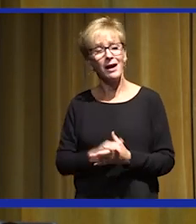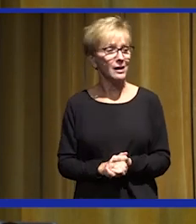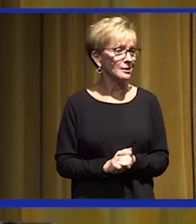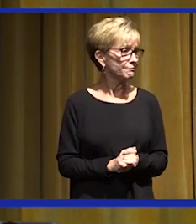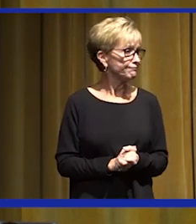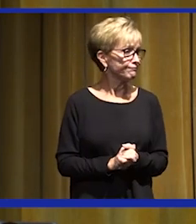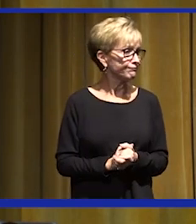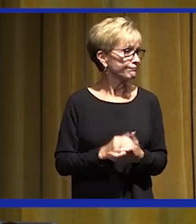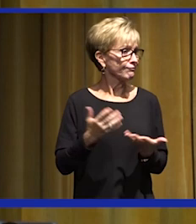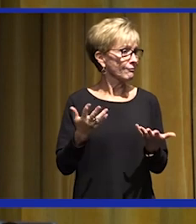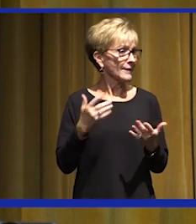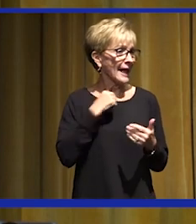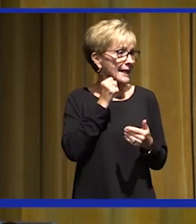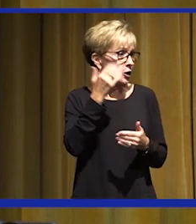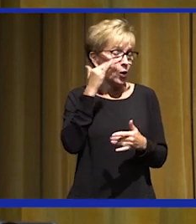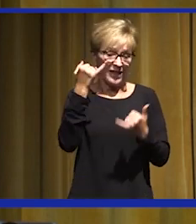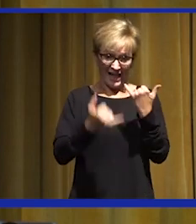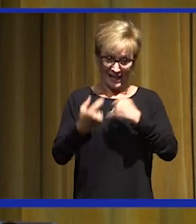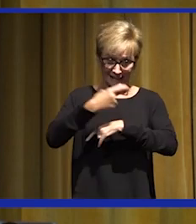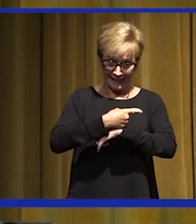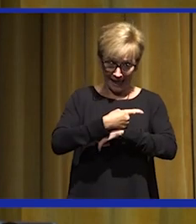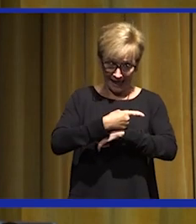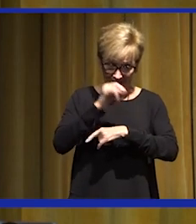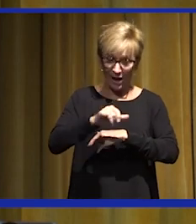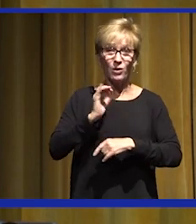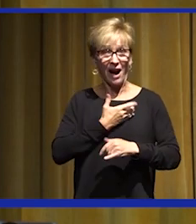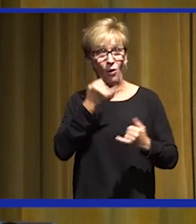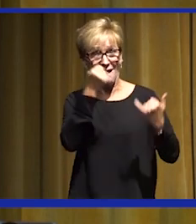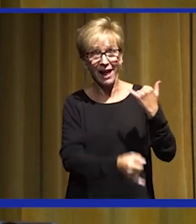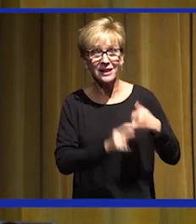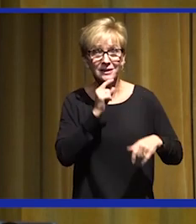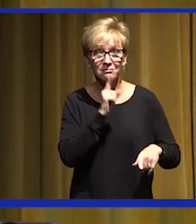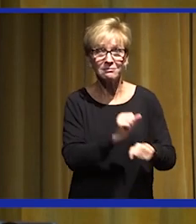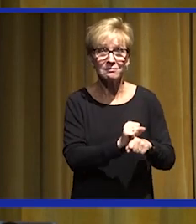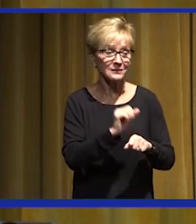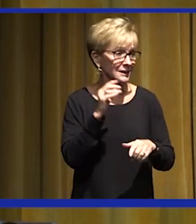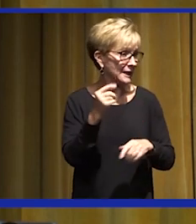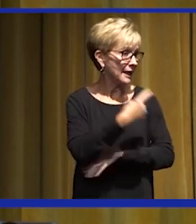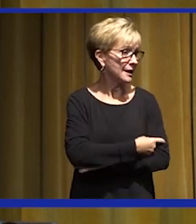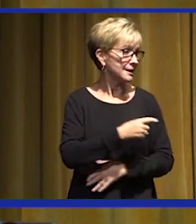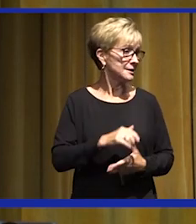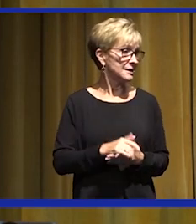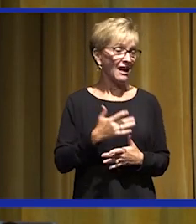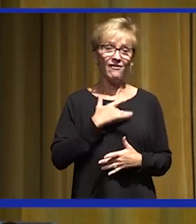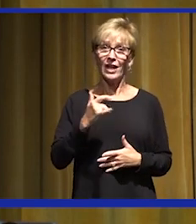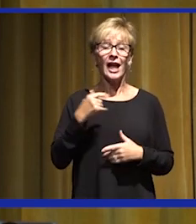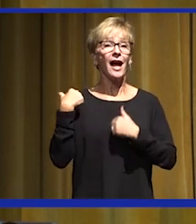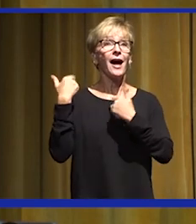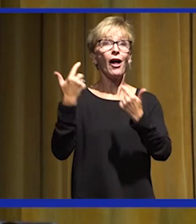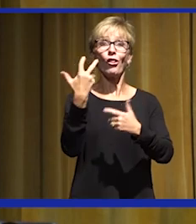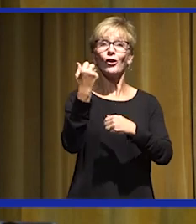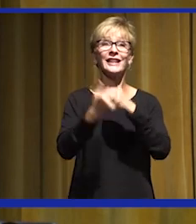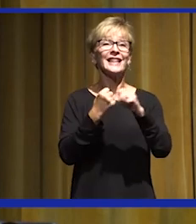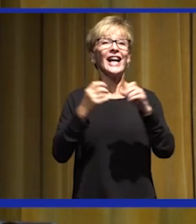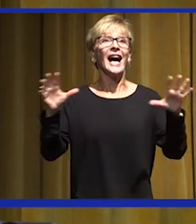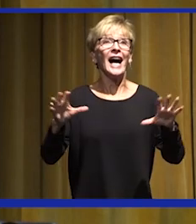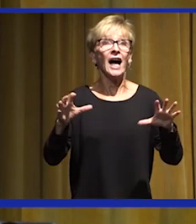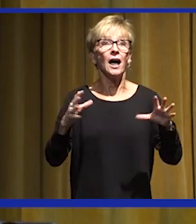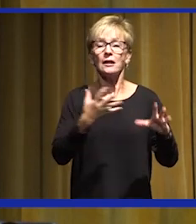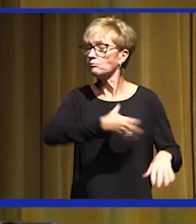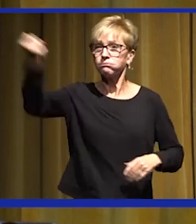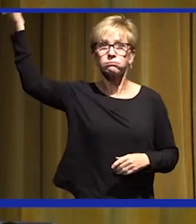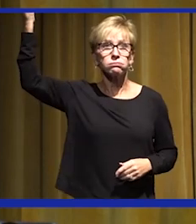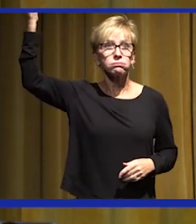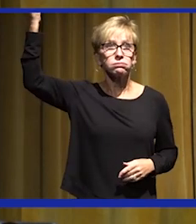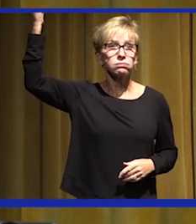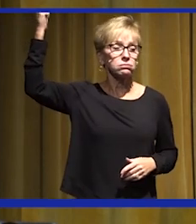know our last day was our last. It feels like the carpet we'd been standing on for 13 years has been ripped out from under us.